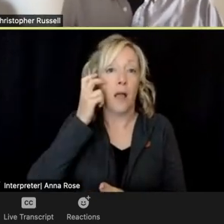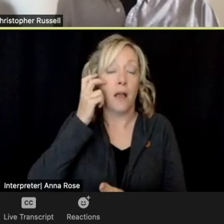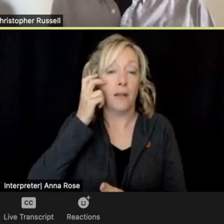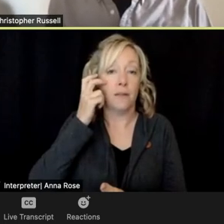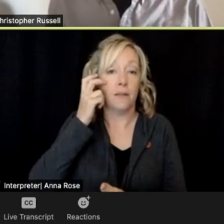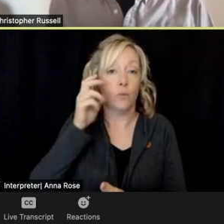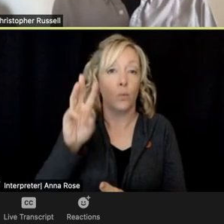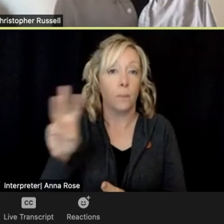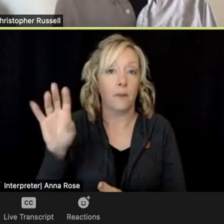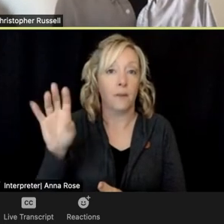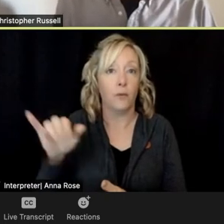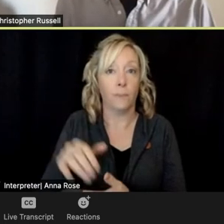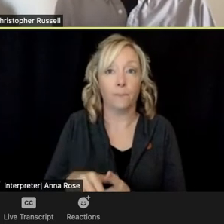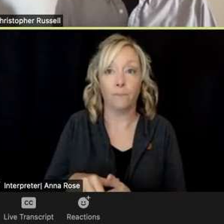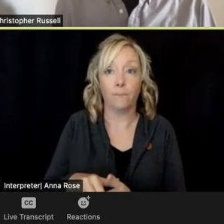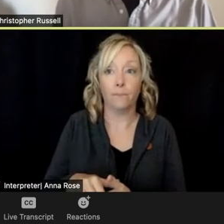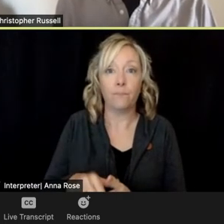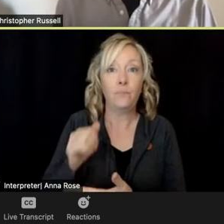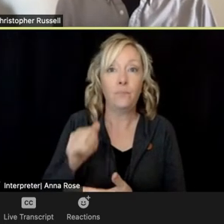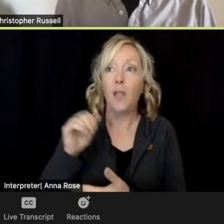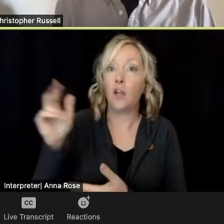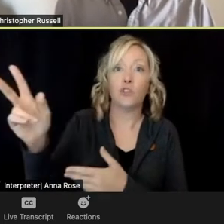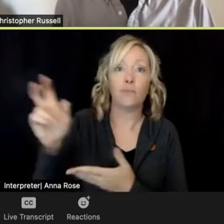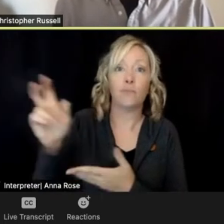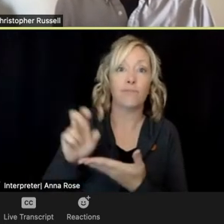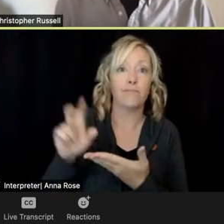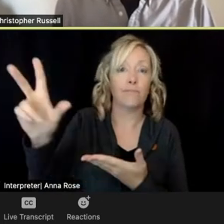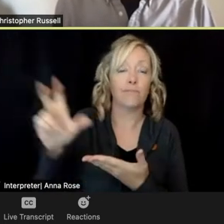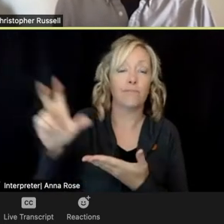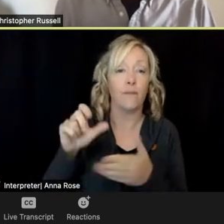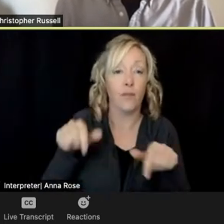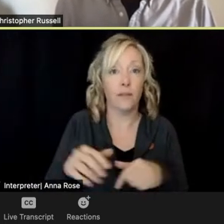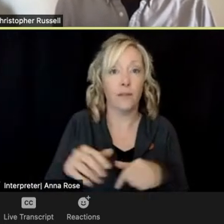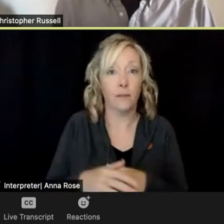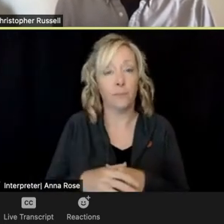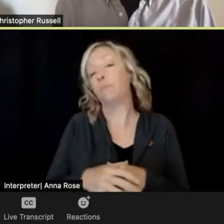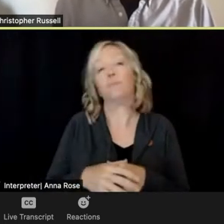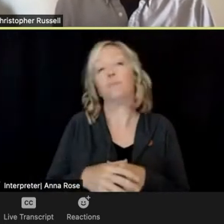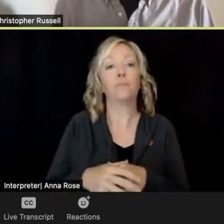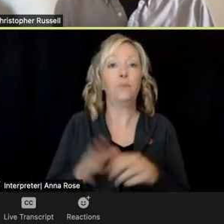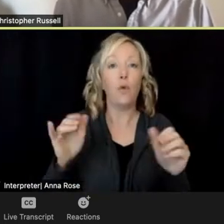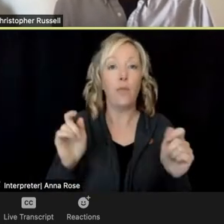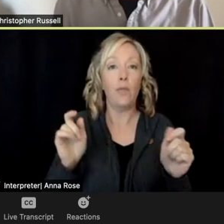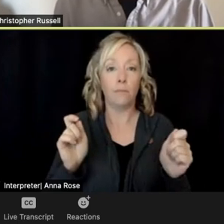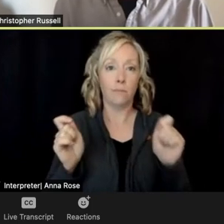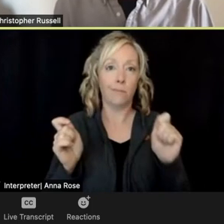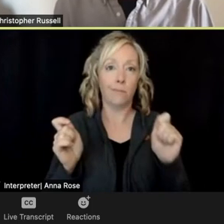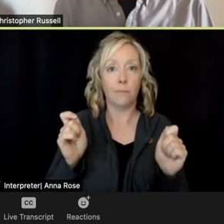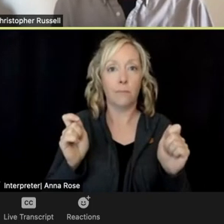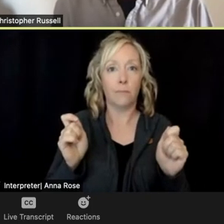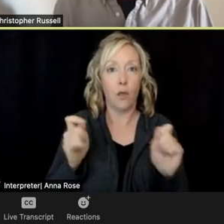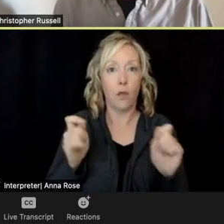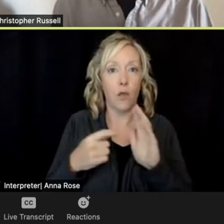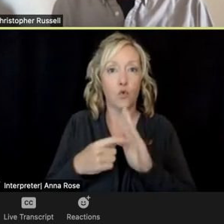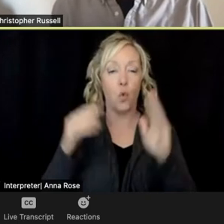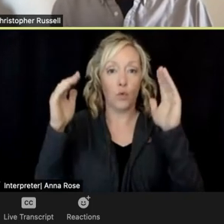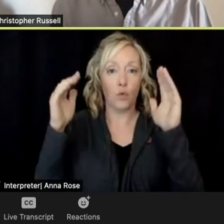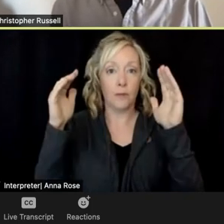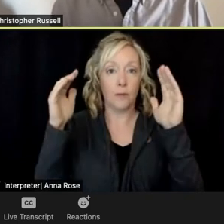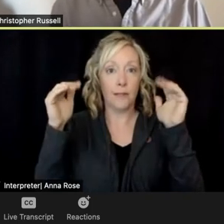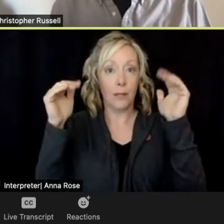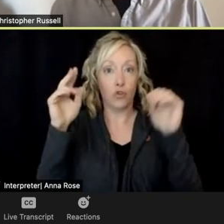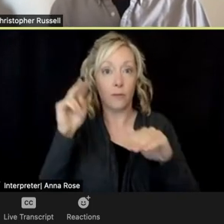this context. So that anticipatory shift is also called an orienting reflex,